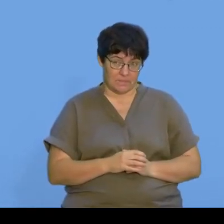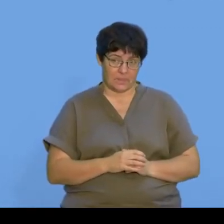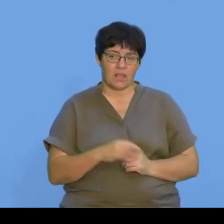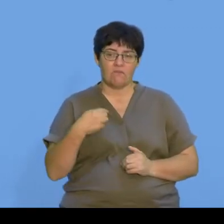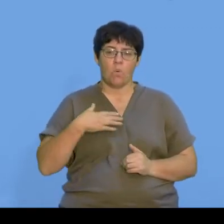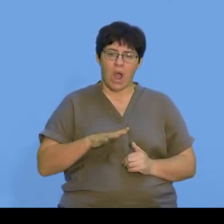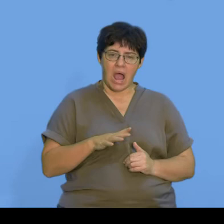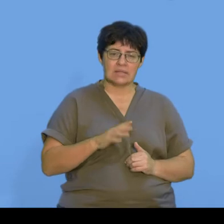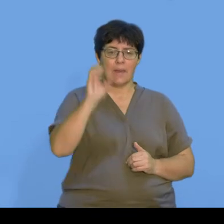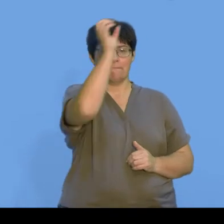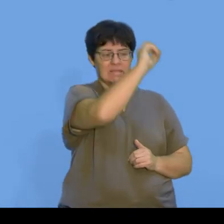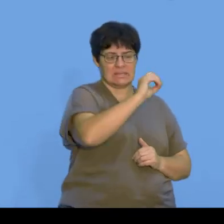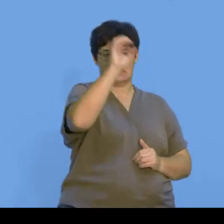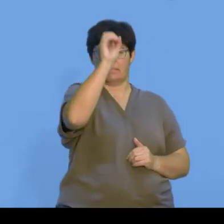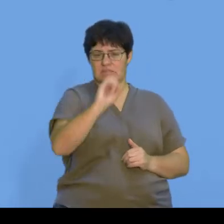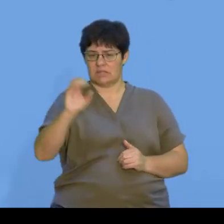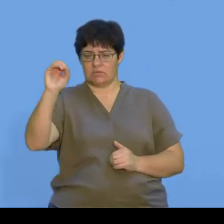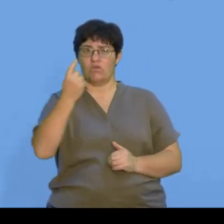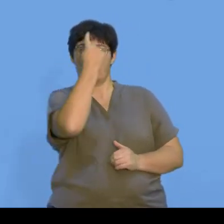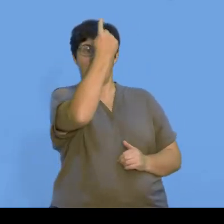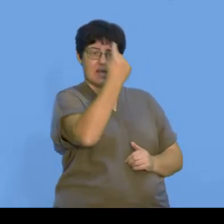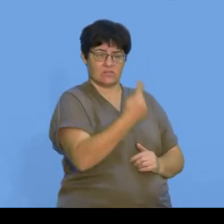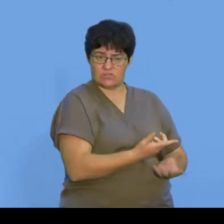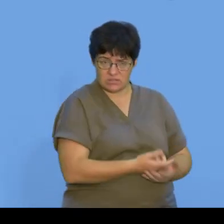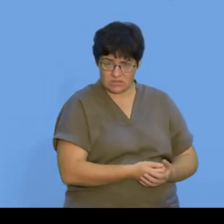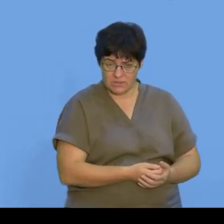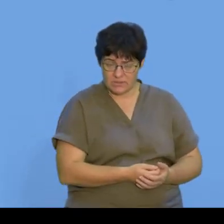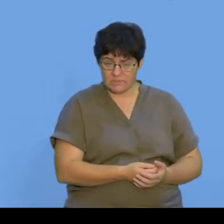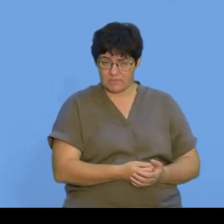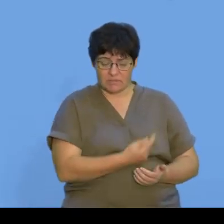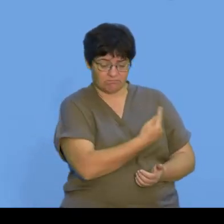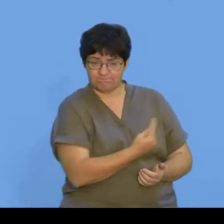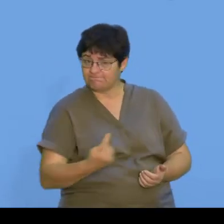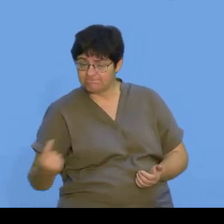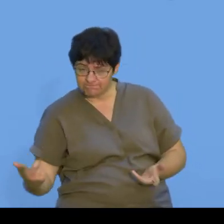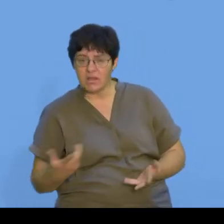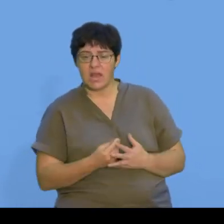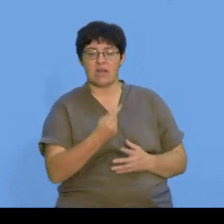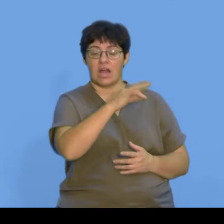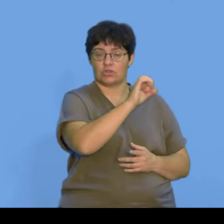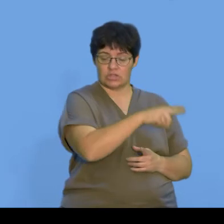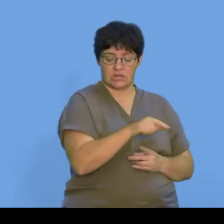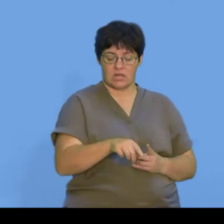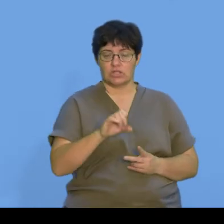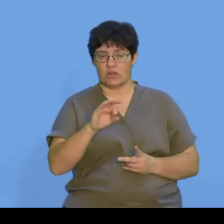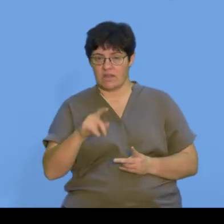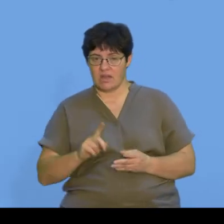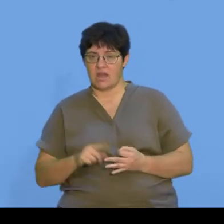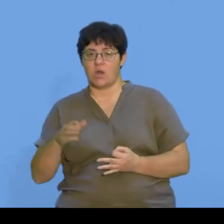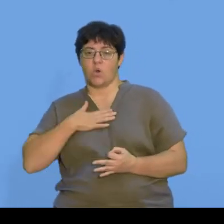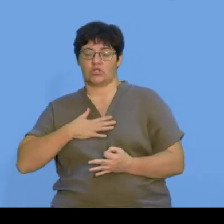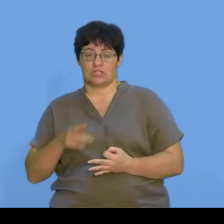the percentage composition of each of those elements that make up this substance, we've got hydrogen, sulfur, and